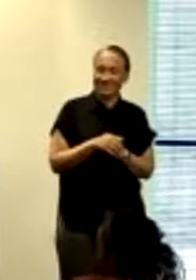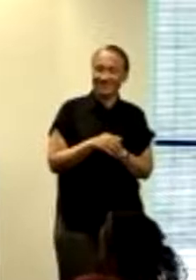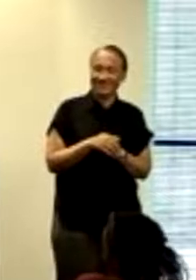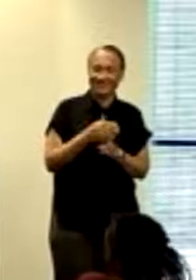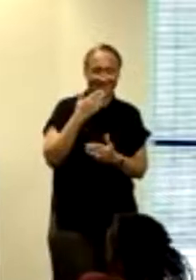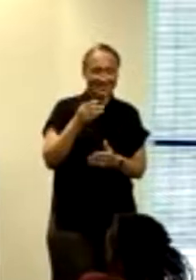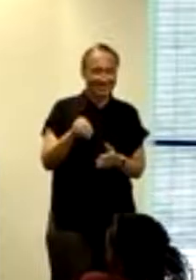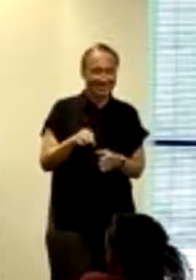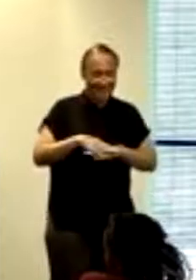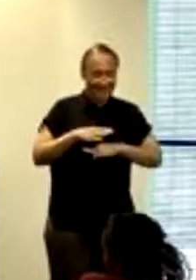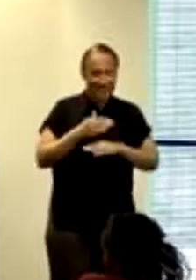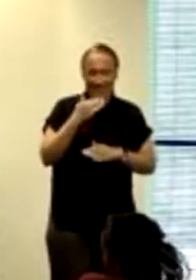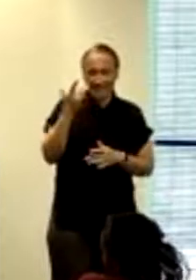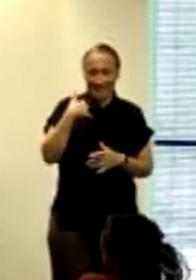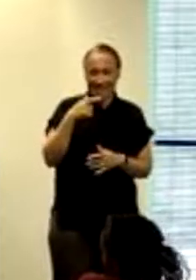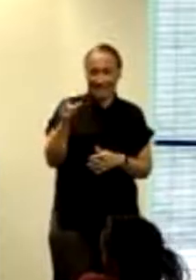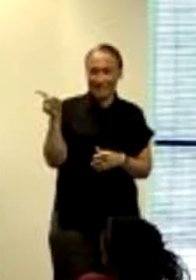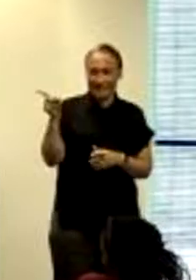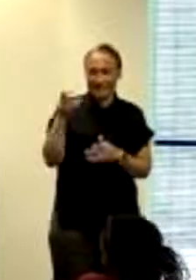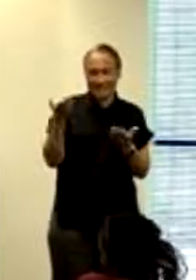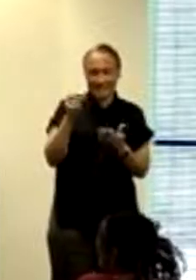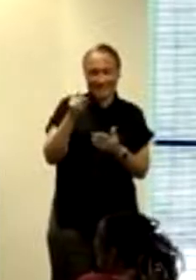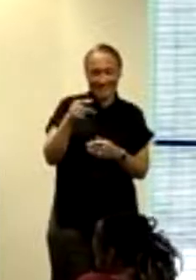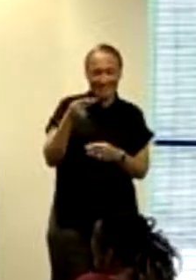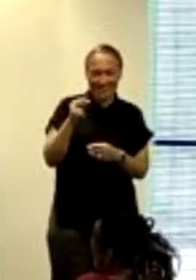thank you. Thank you. That's why you're here, Stephanie.